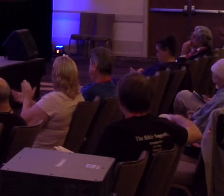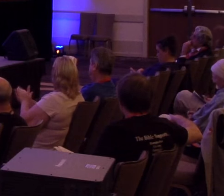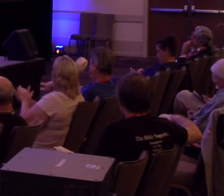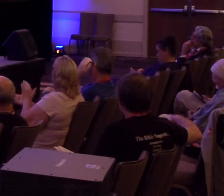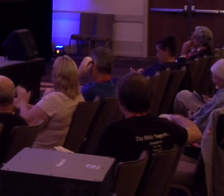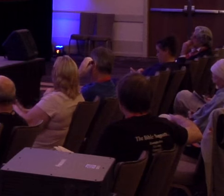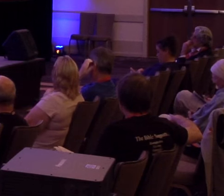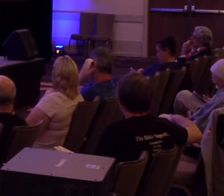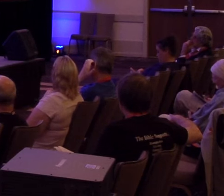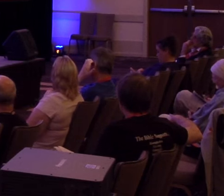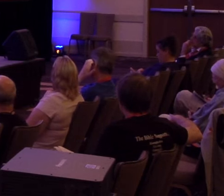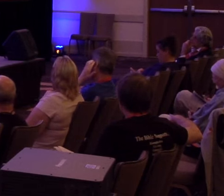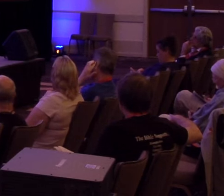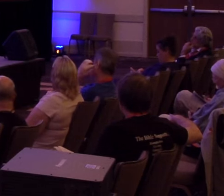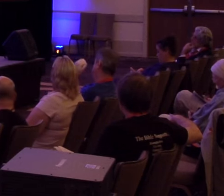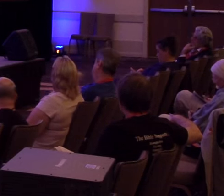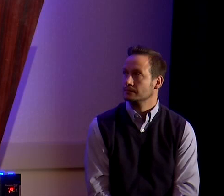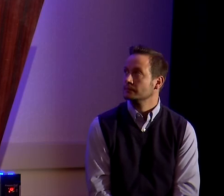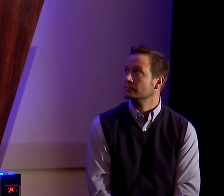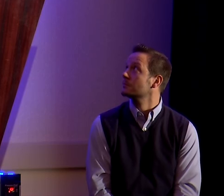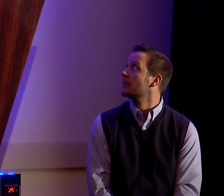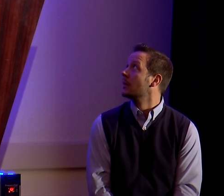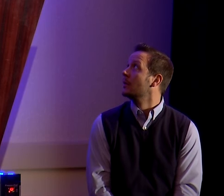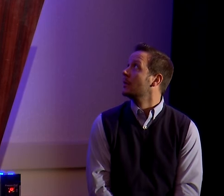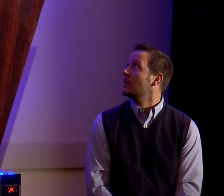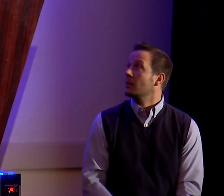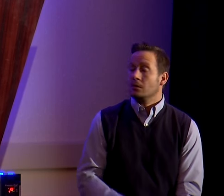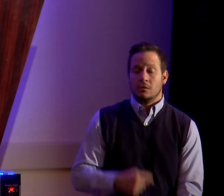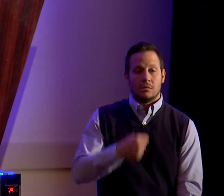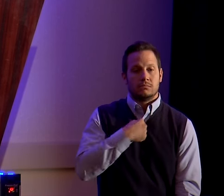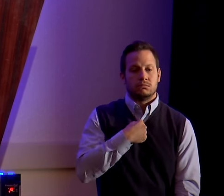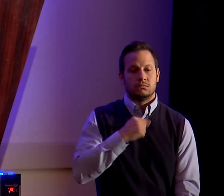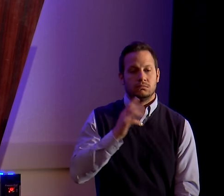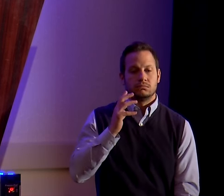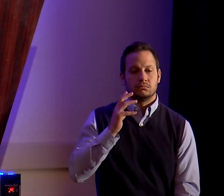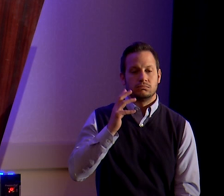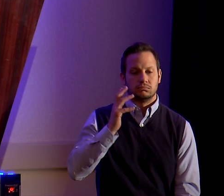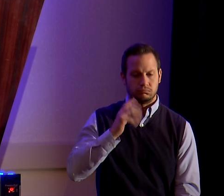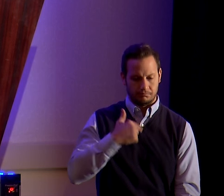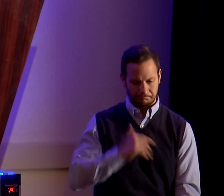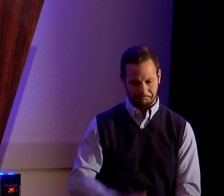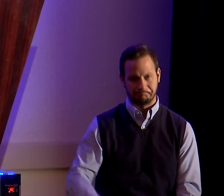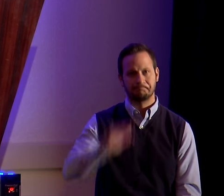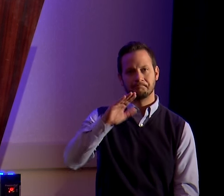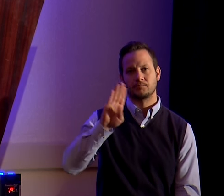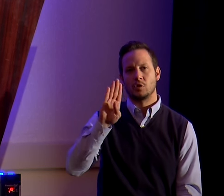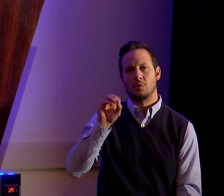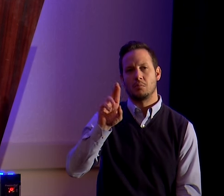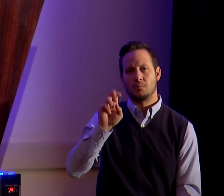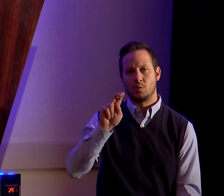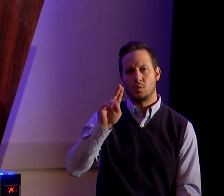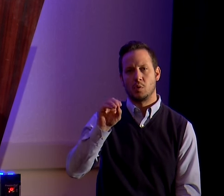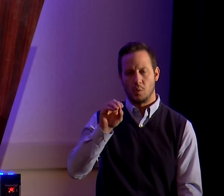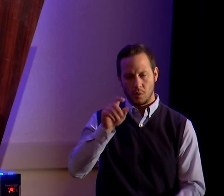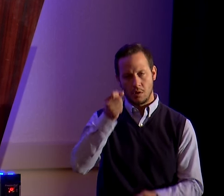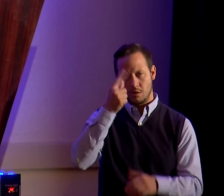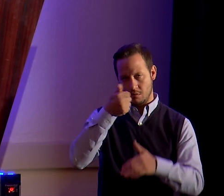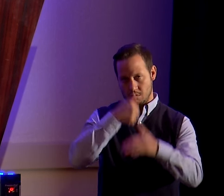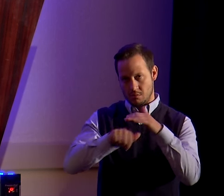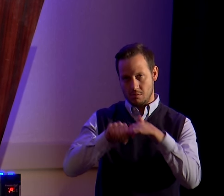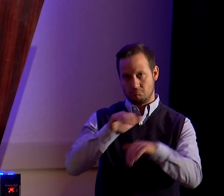So I was a kid in Borneo, which at that time was a British